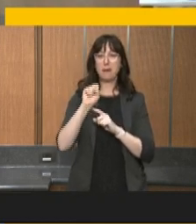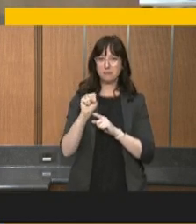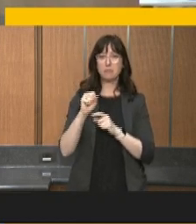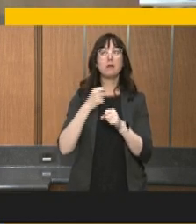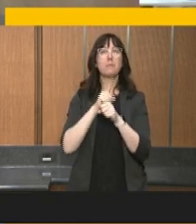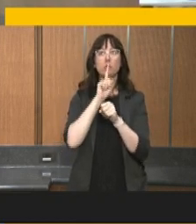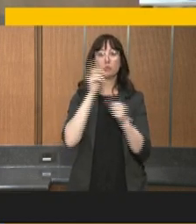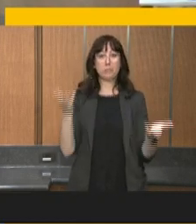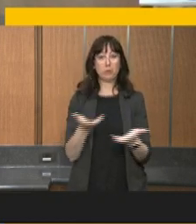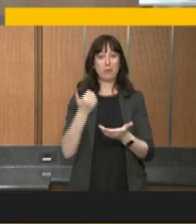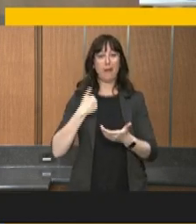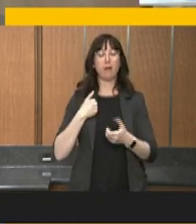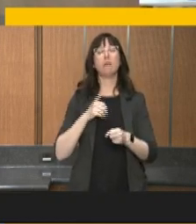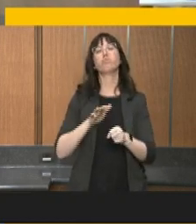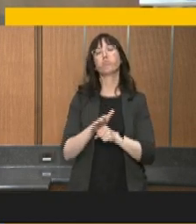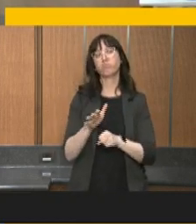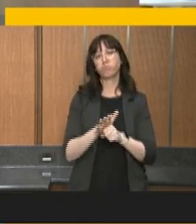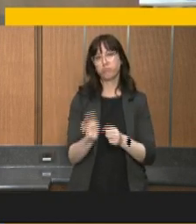Canada